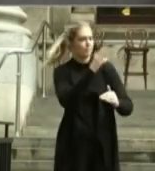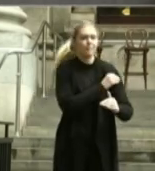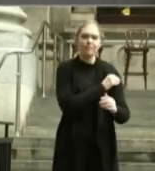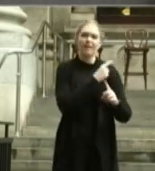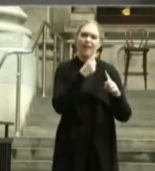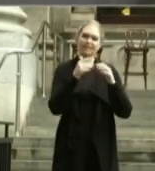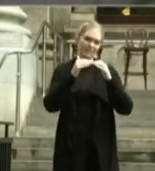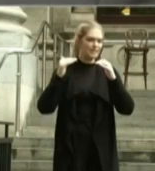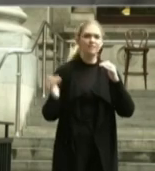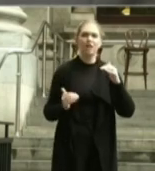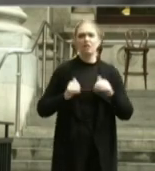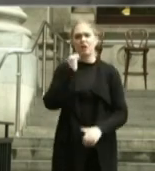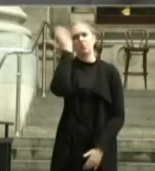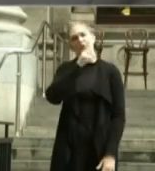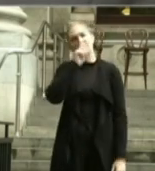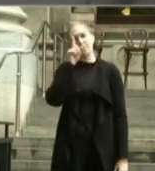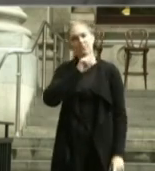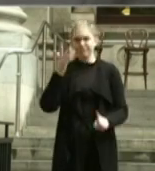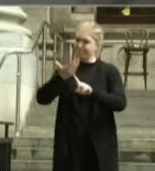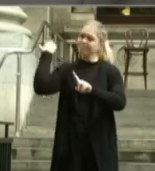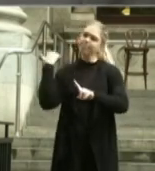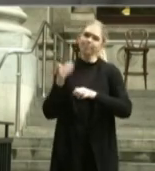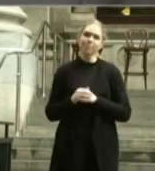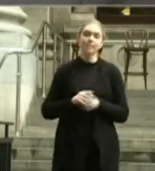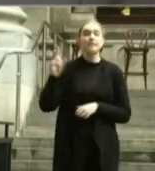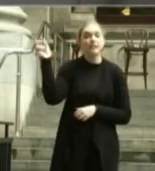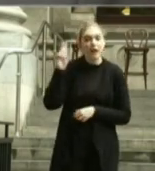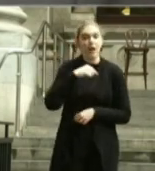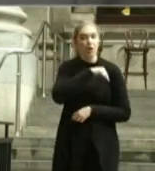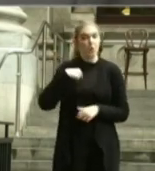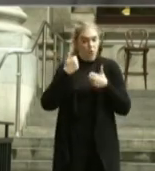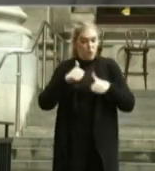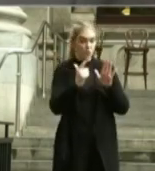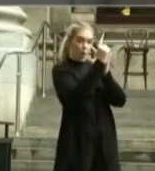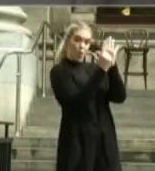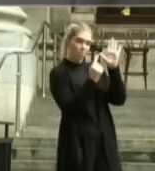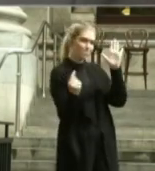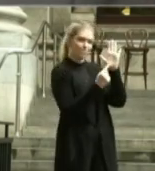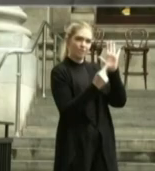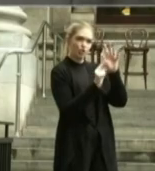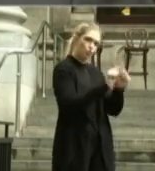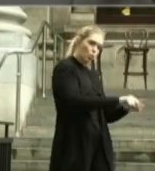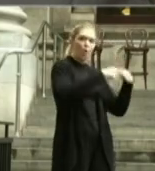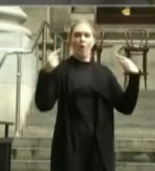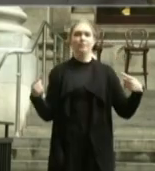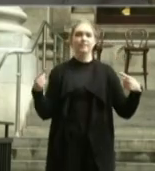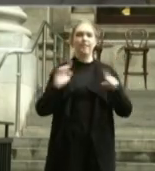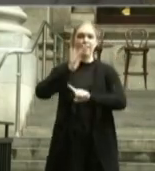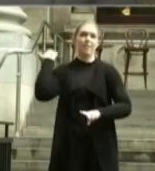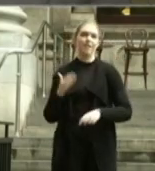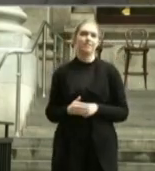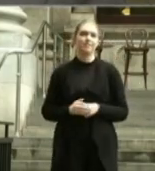disempower, and disadvantage Aboriginal people. Today, we use those laws to do exactly the